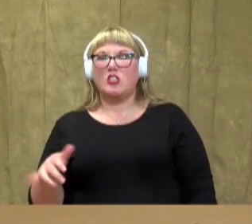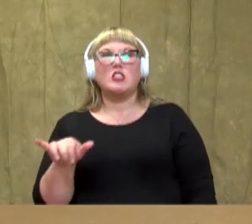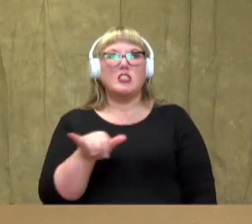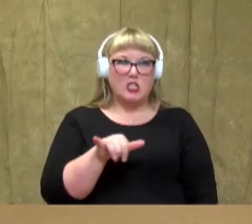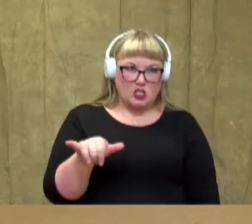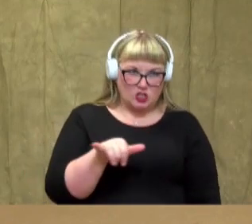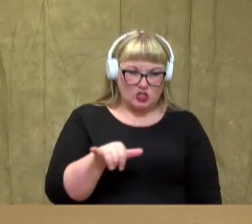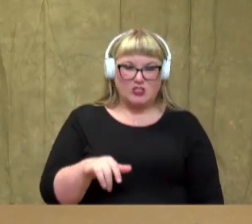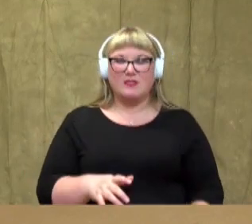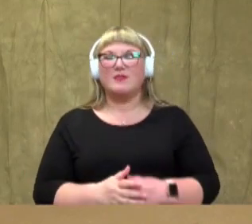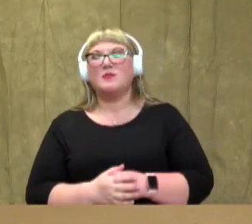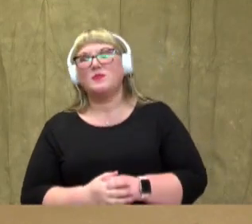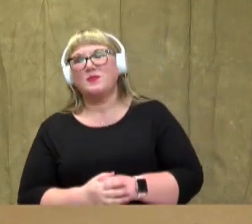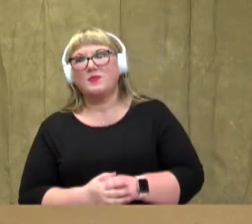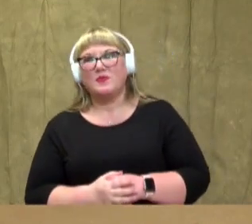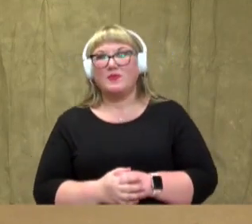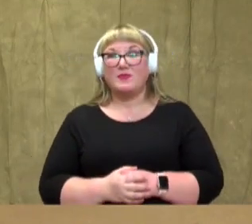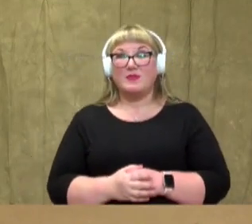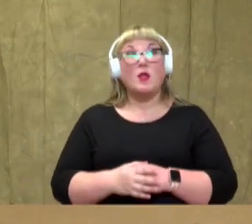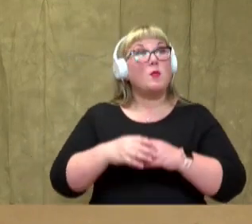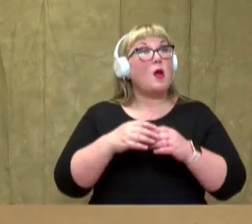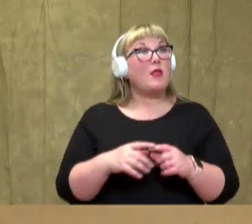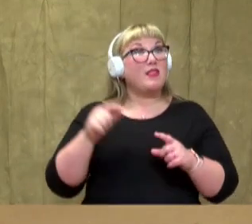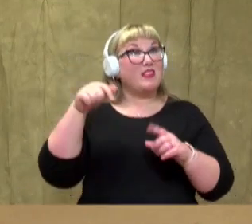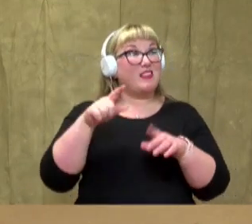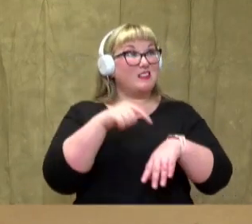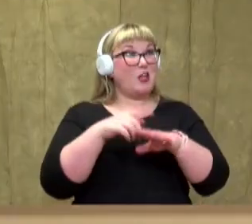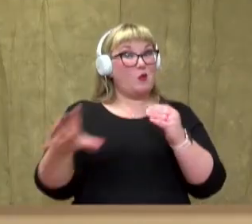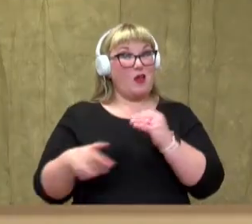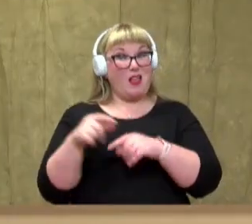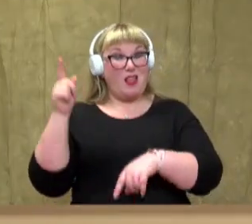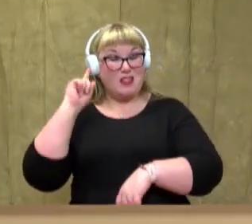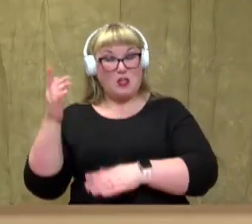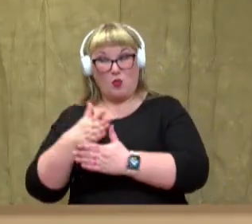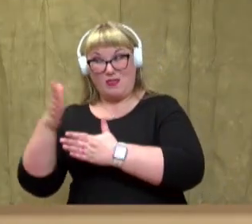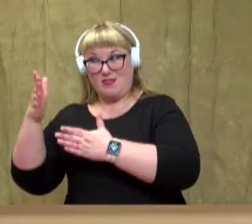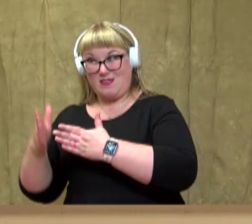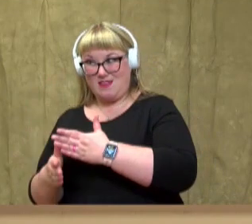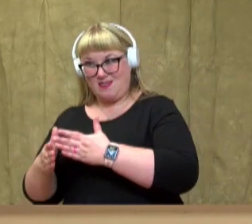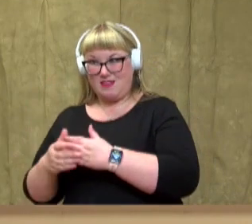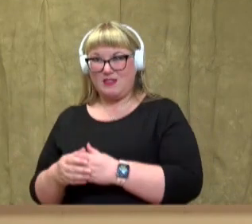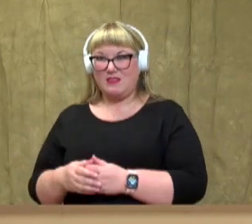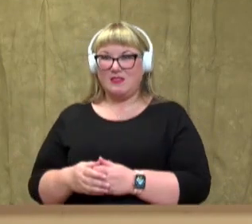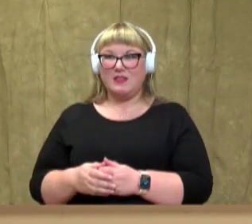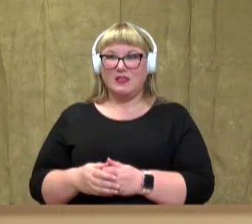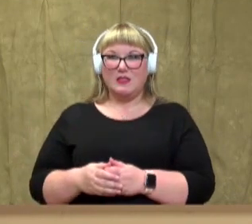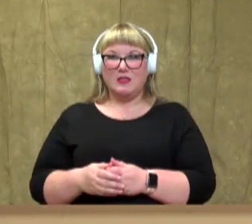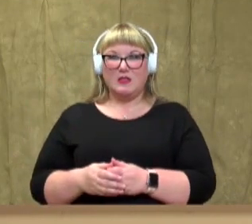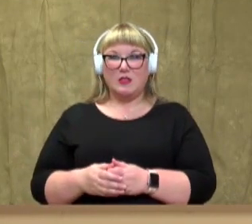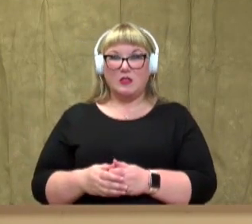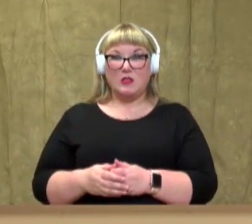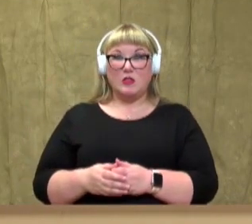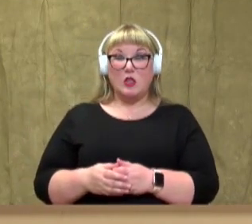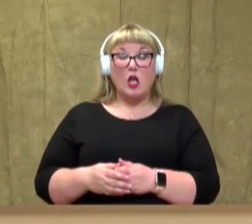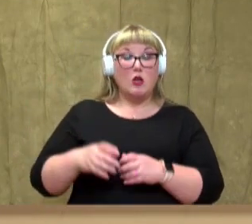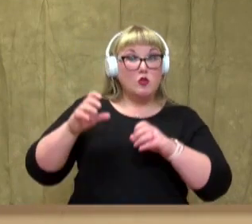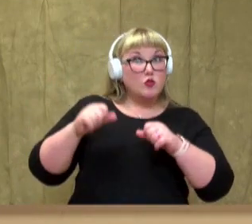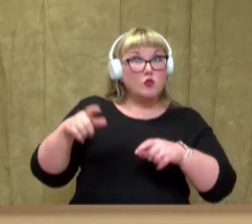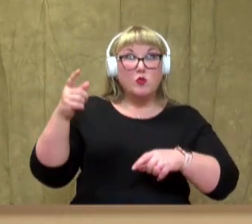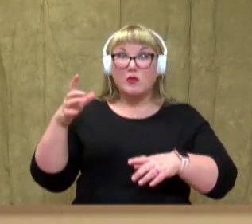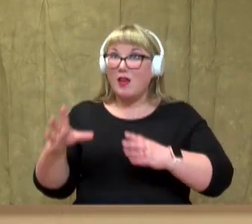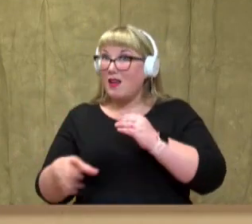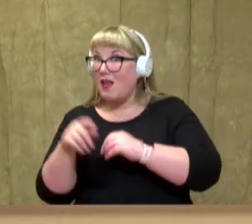our sound ch was added to the end of a word. Friends, when you are working with digraphs, you're able to add them to the